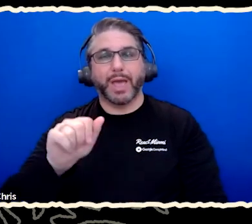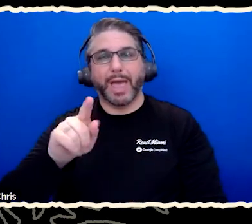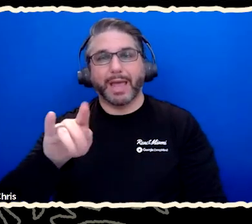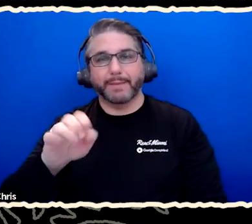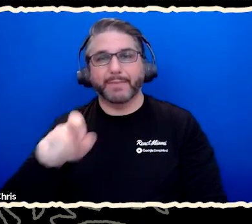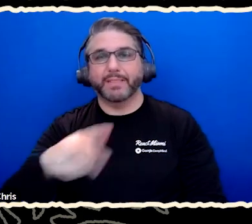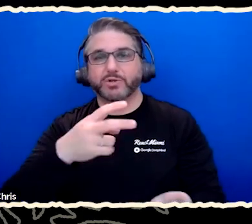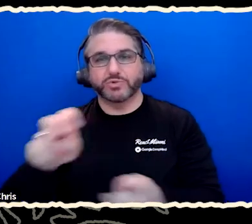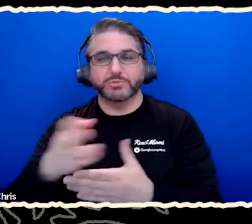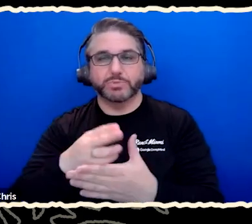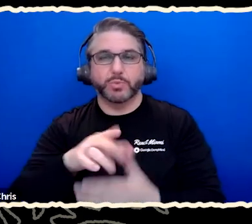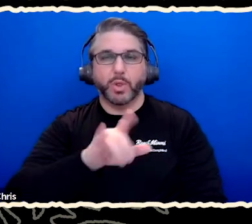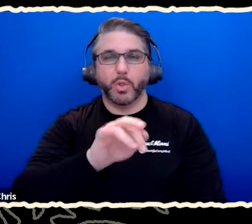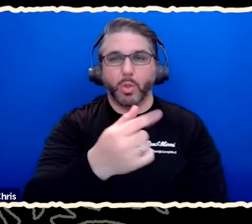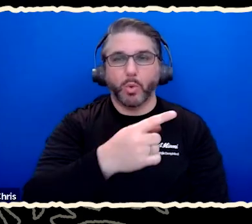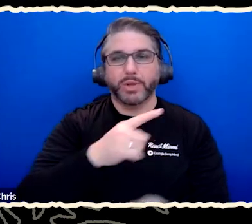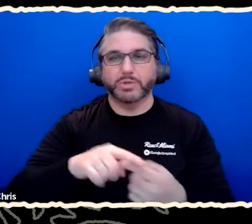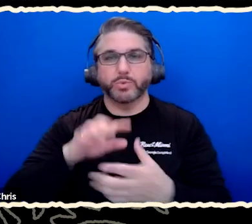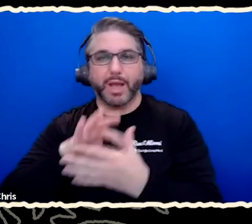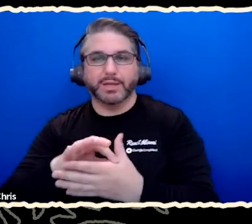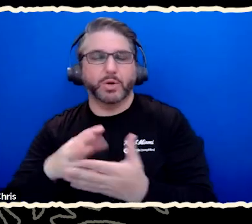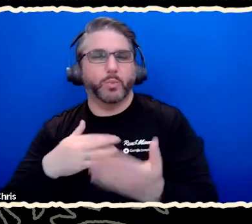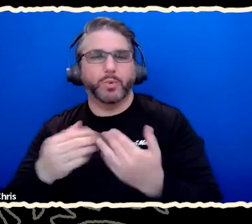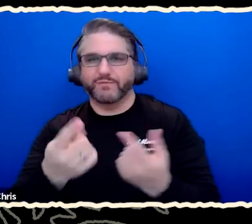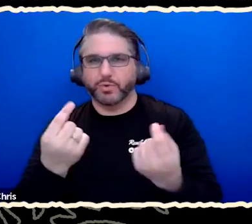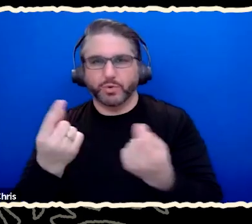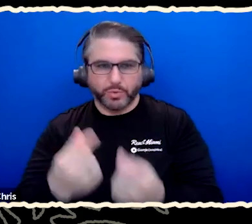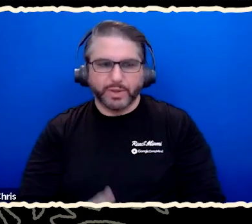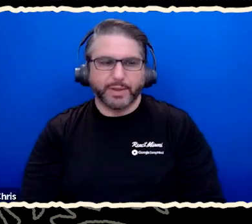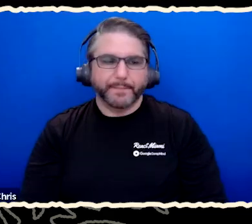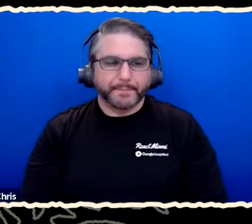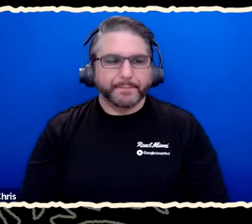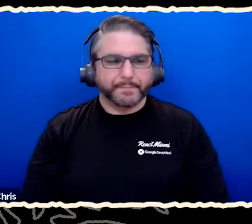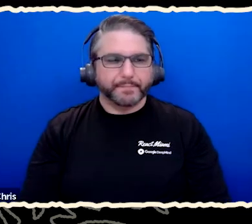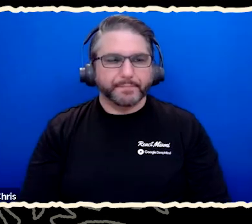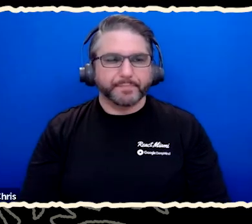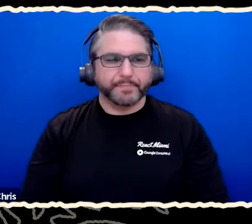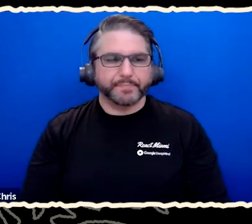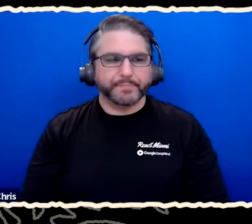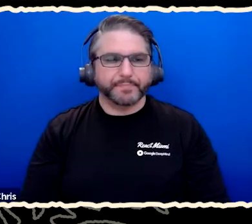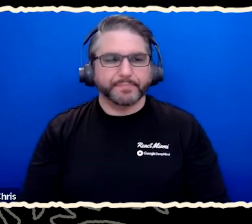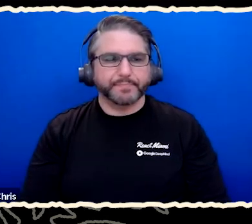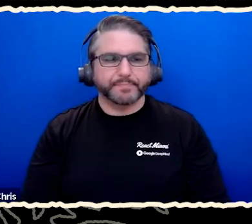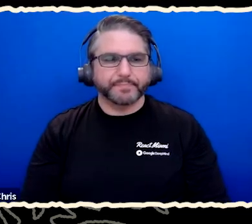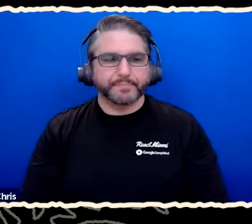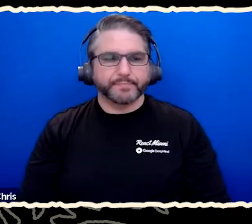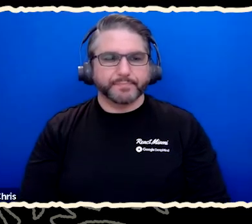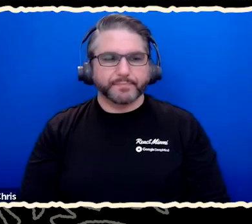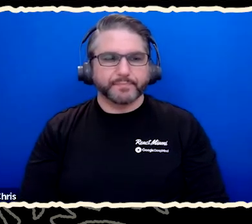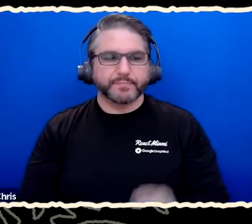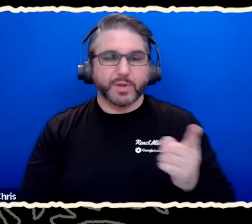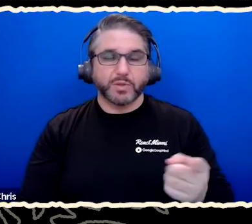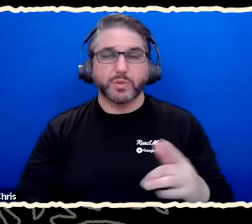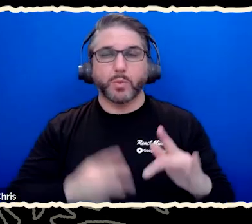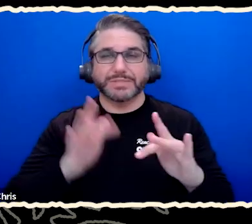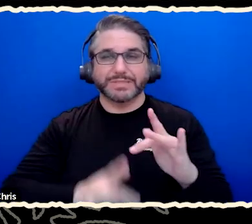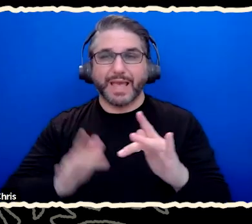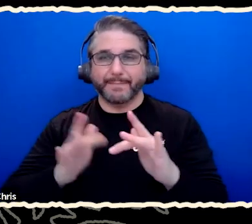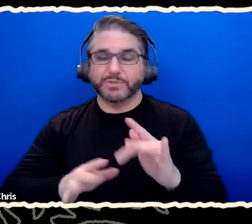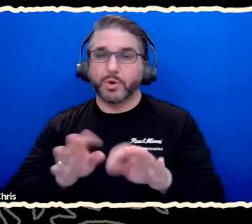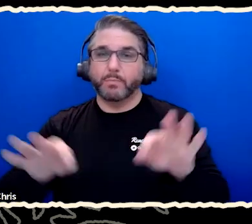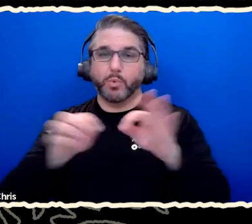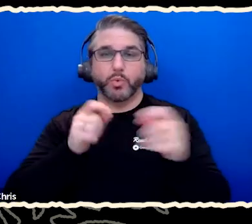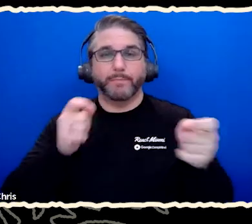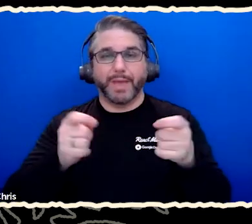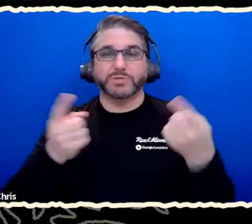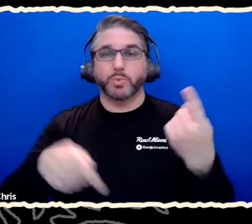between the loading into the content, or whatever it is you're doing. So these gaps are really crucial to manage when the